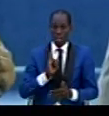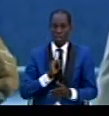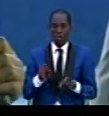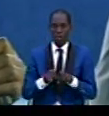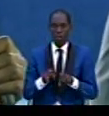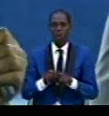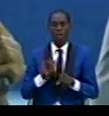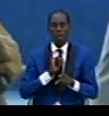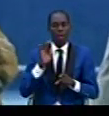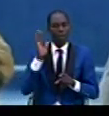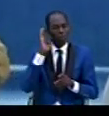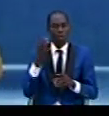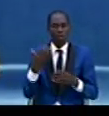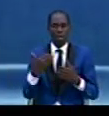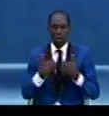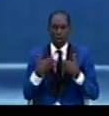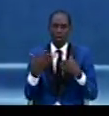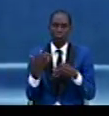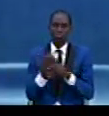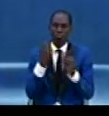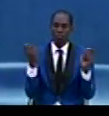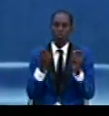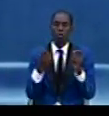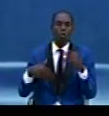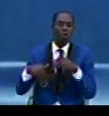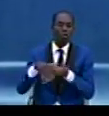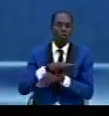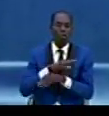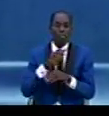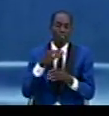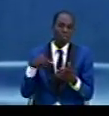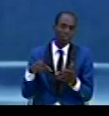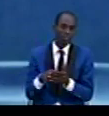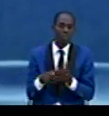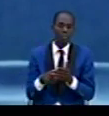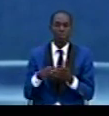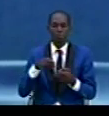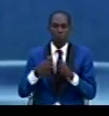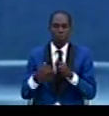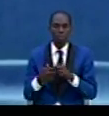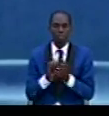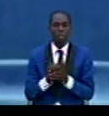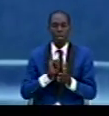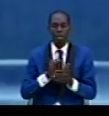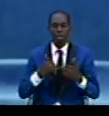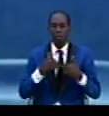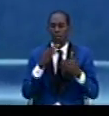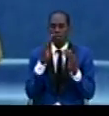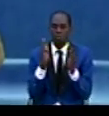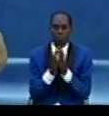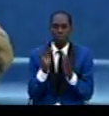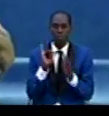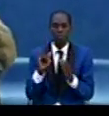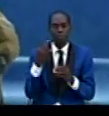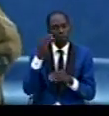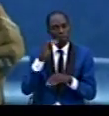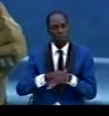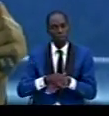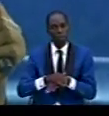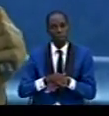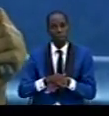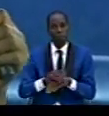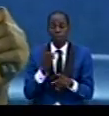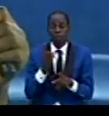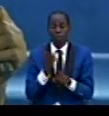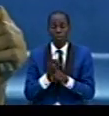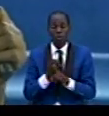I will have victory over this particular thing that I've been going and I've been praying and I've been coming and going back. So all of a sudden, as at